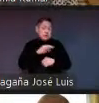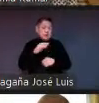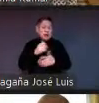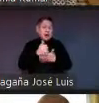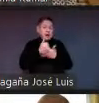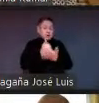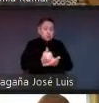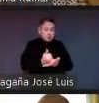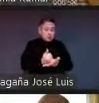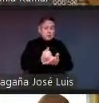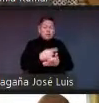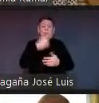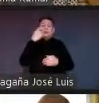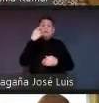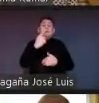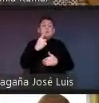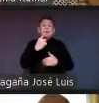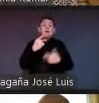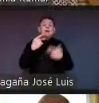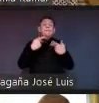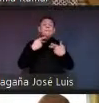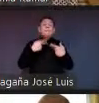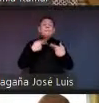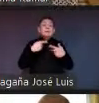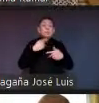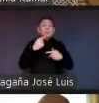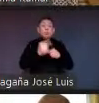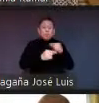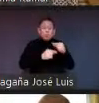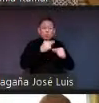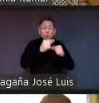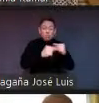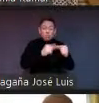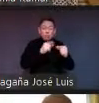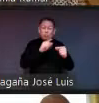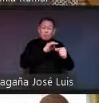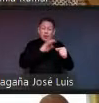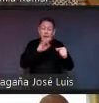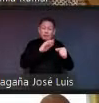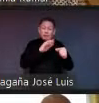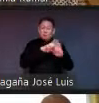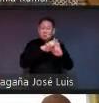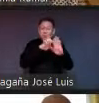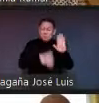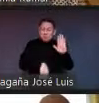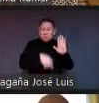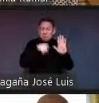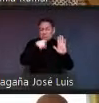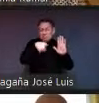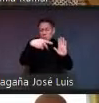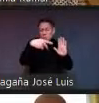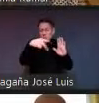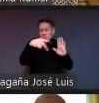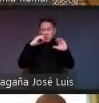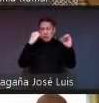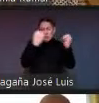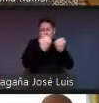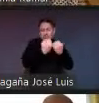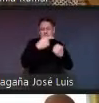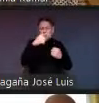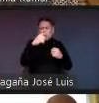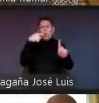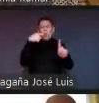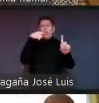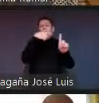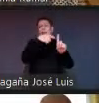patients who are ultimately the people we're here to help, and thinking about our organisation and the culture of our organisation and the professional